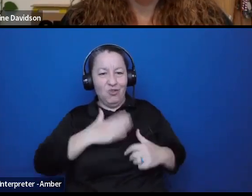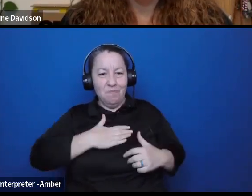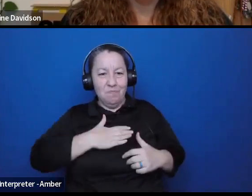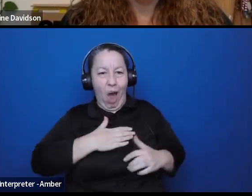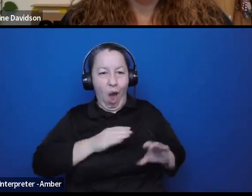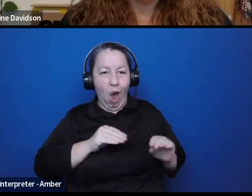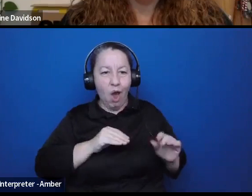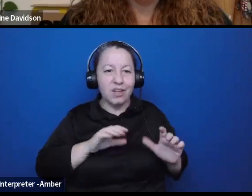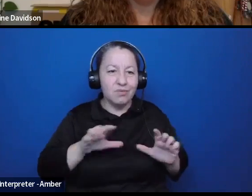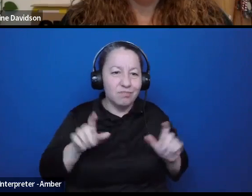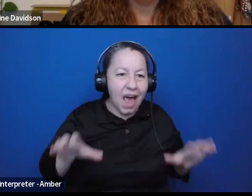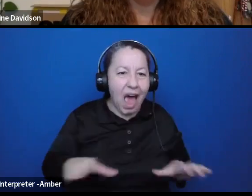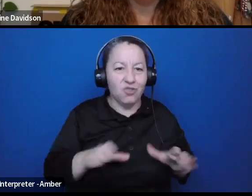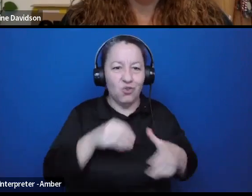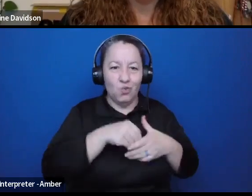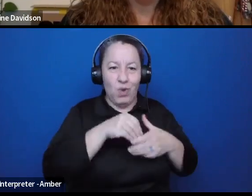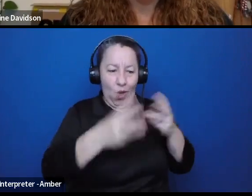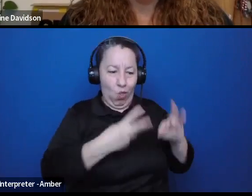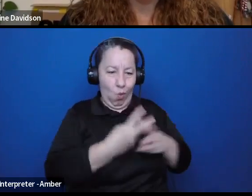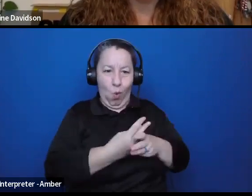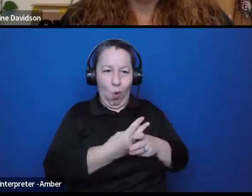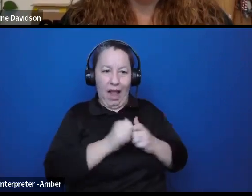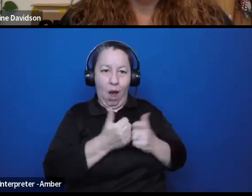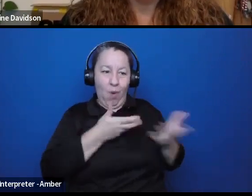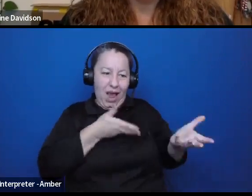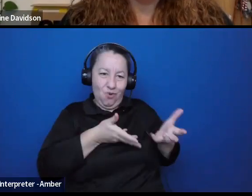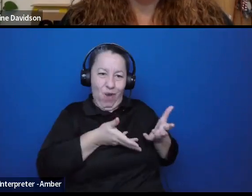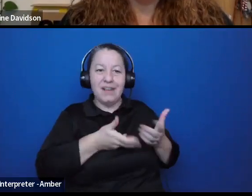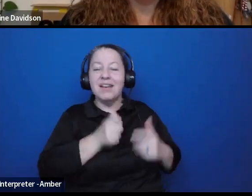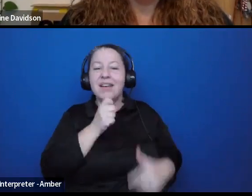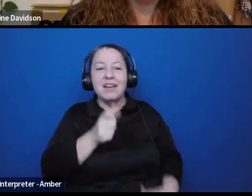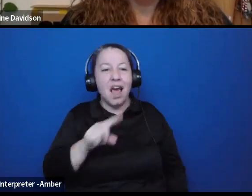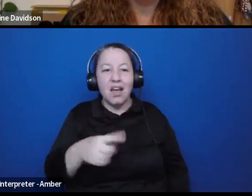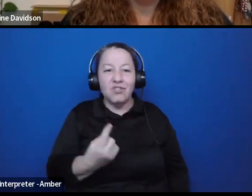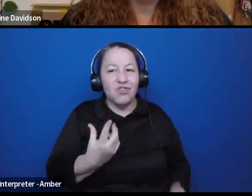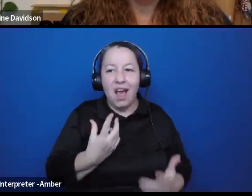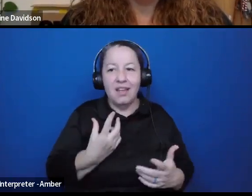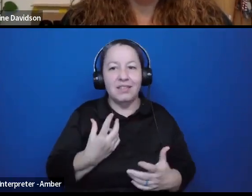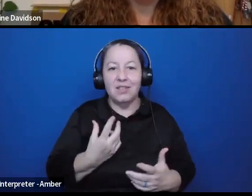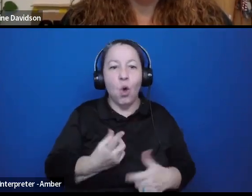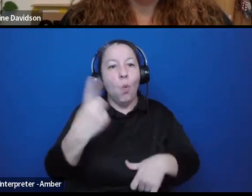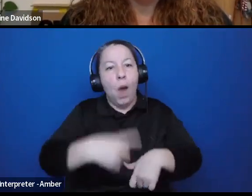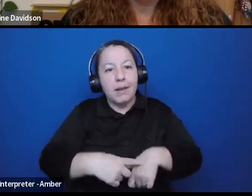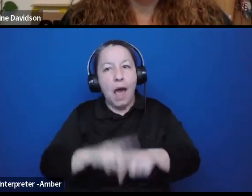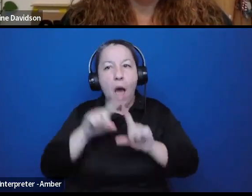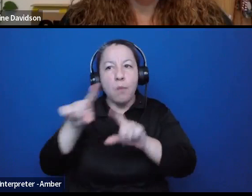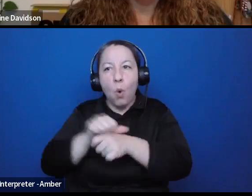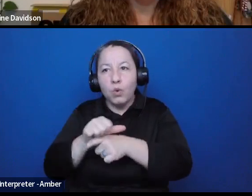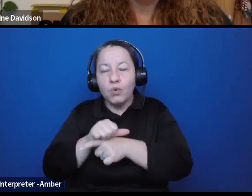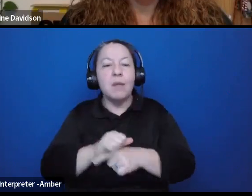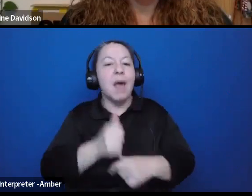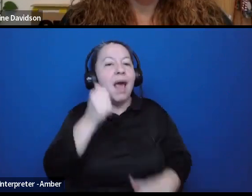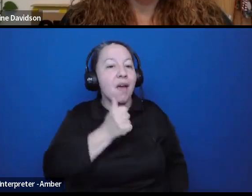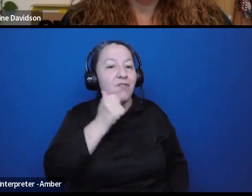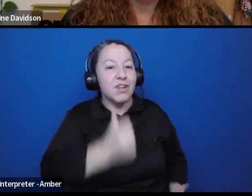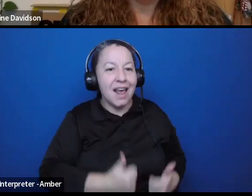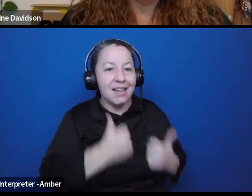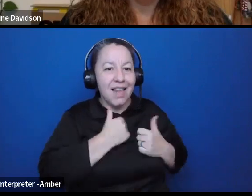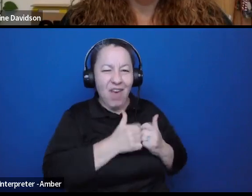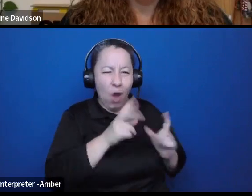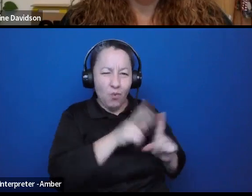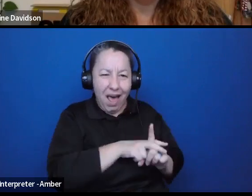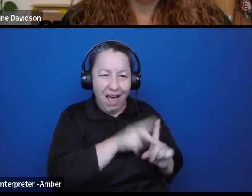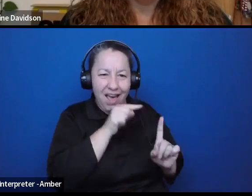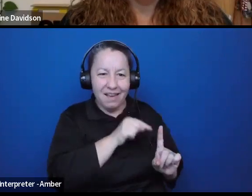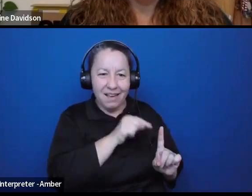and what does that look like in your everyday life, not just when I go to this training to make it look good. And then the